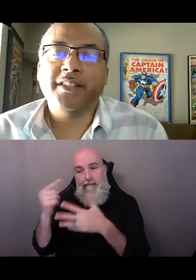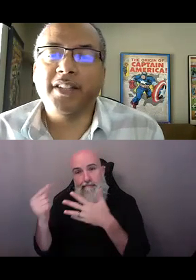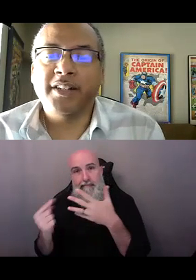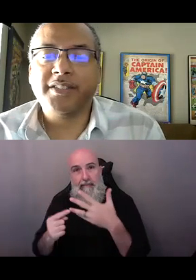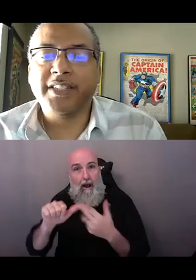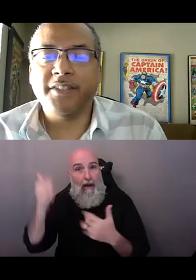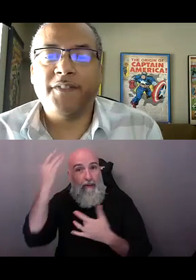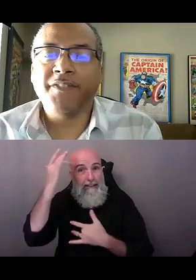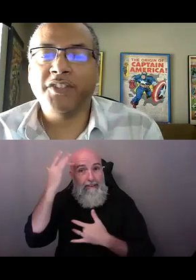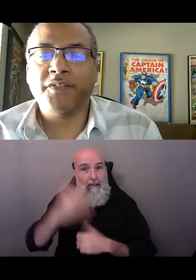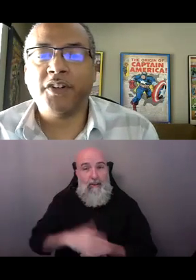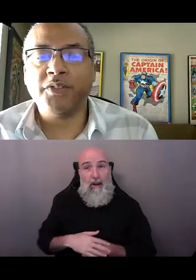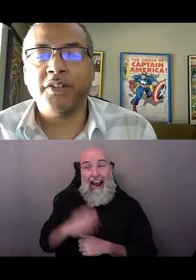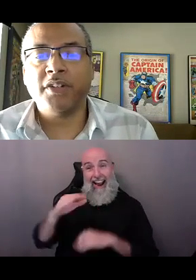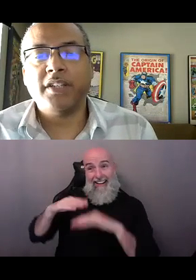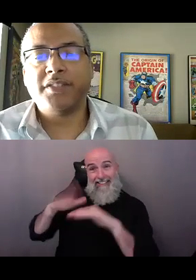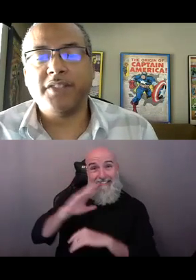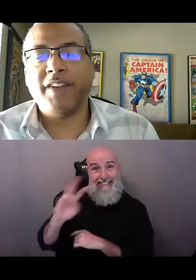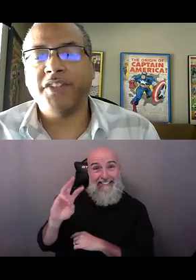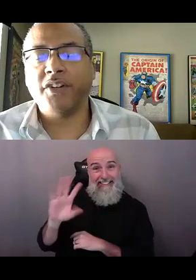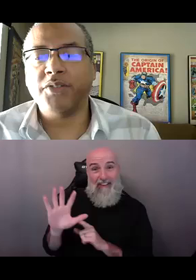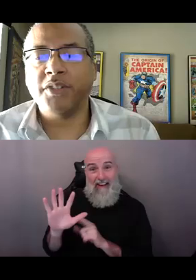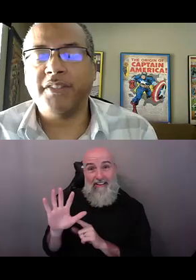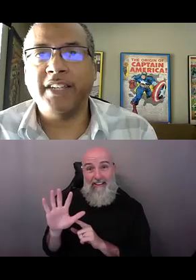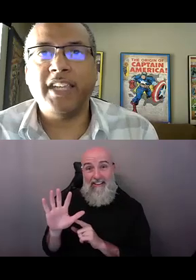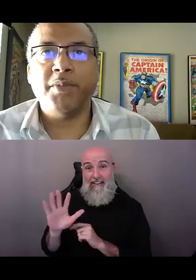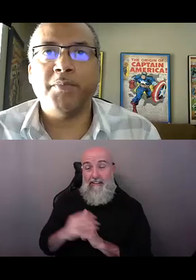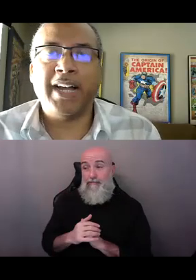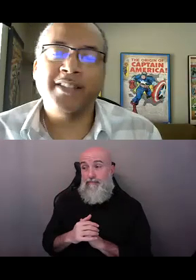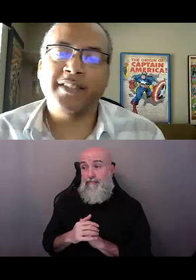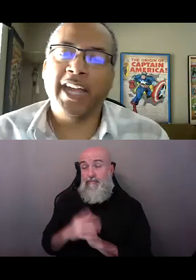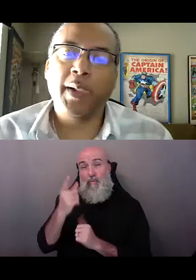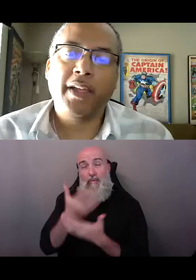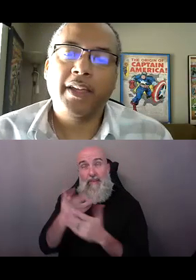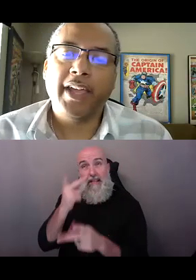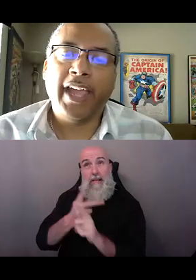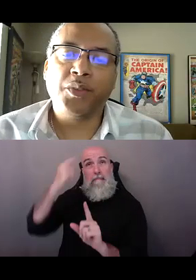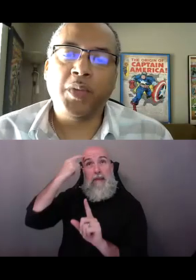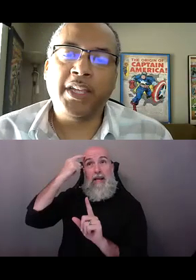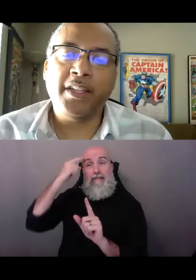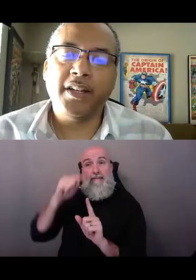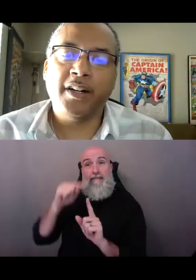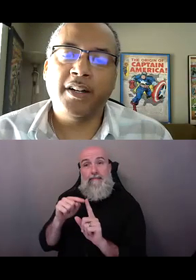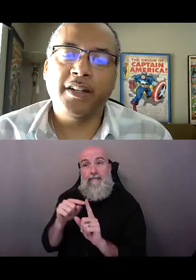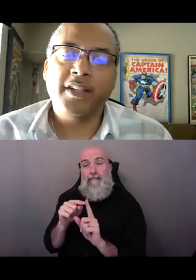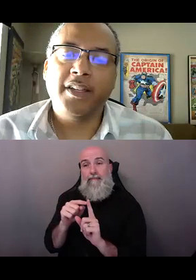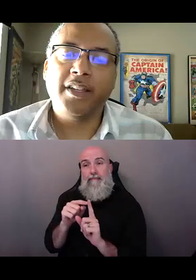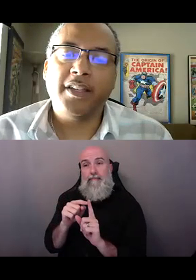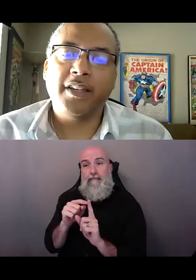about the 65 years or older, the thing to keep in mind is that as we